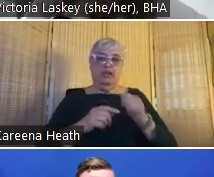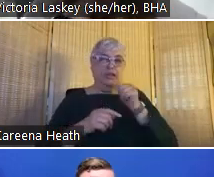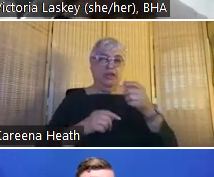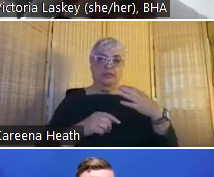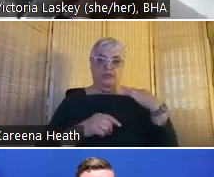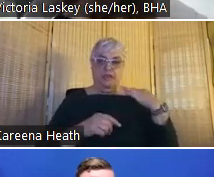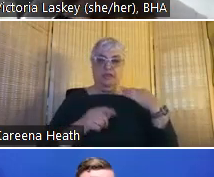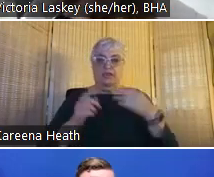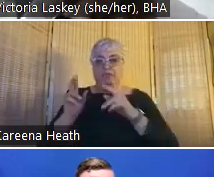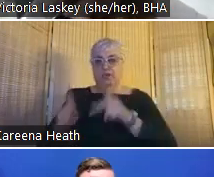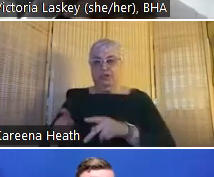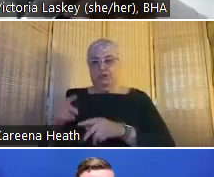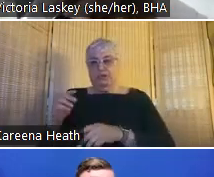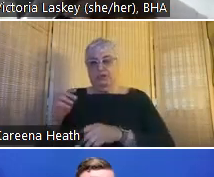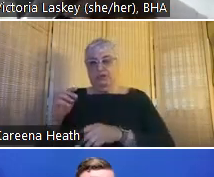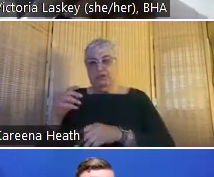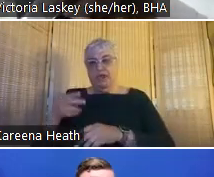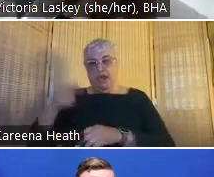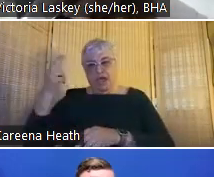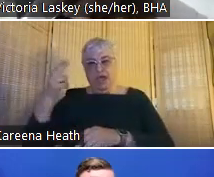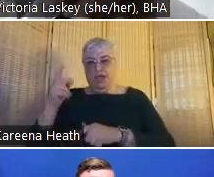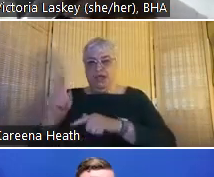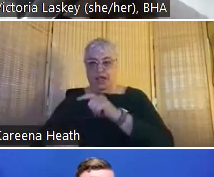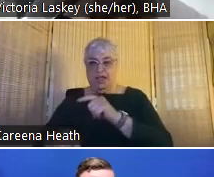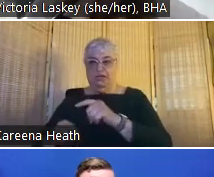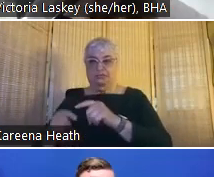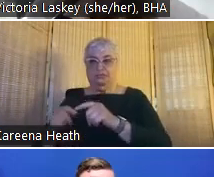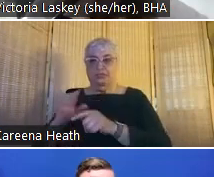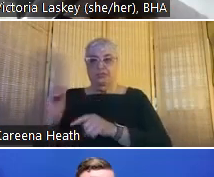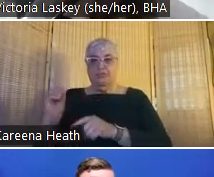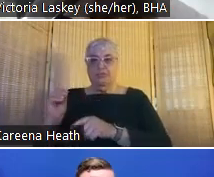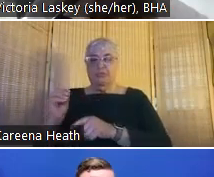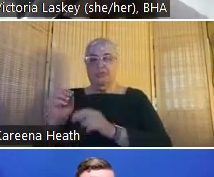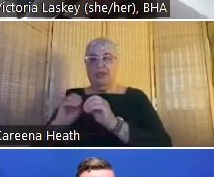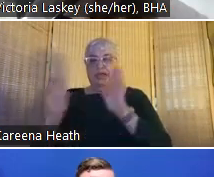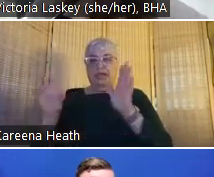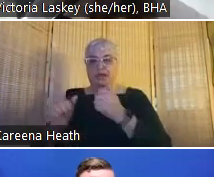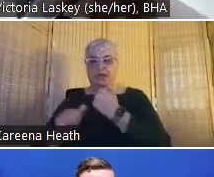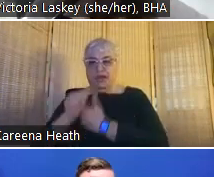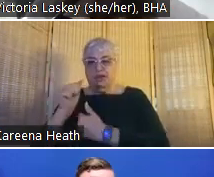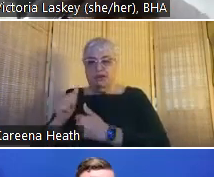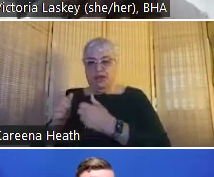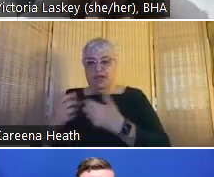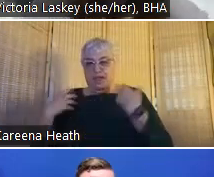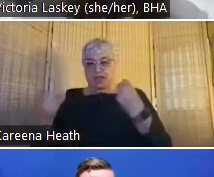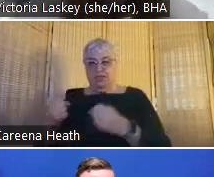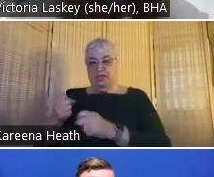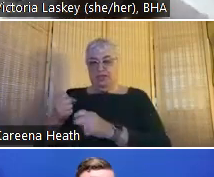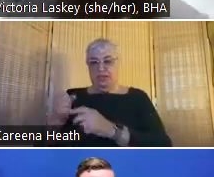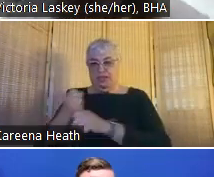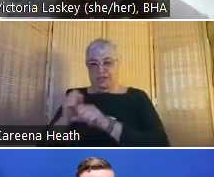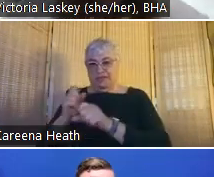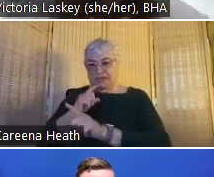under the influence of or incapacitated by substances and it's clearly dangerous to the health and safety of themselves or